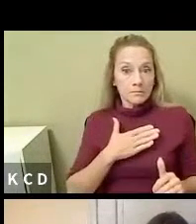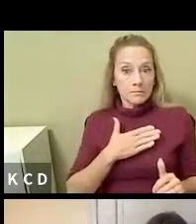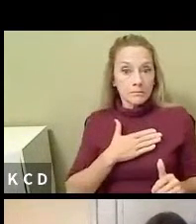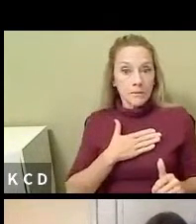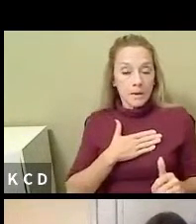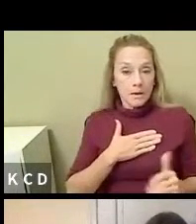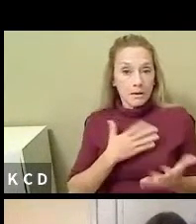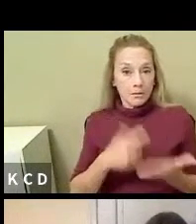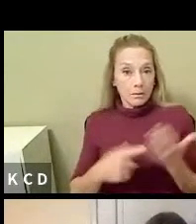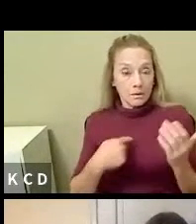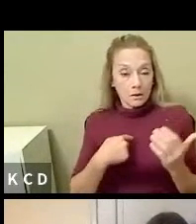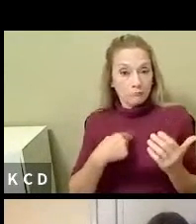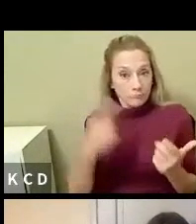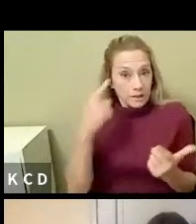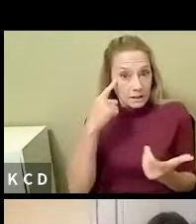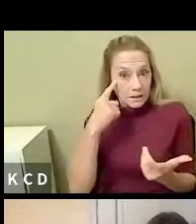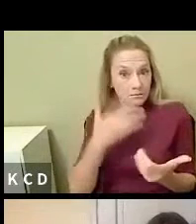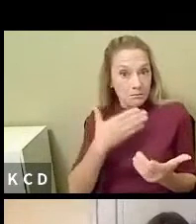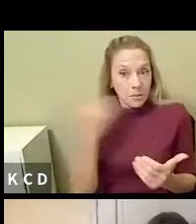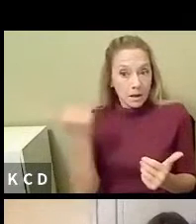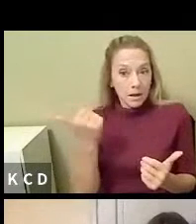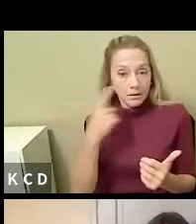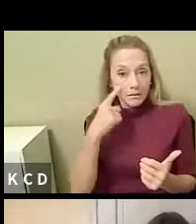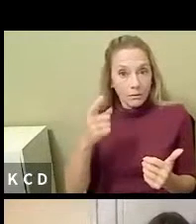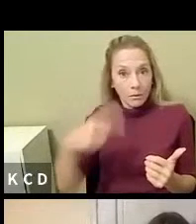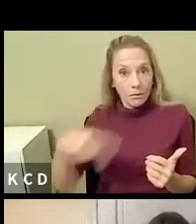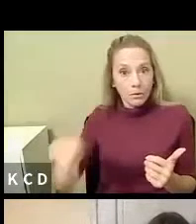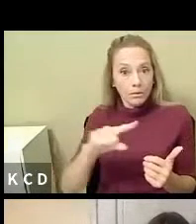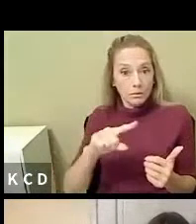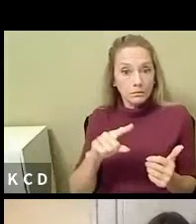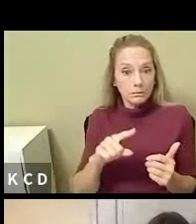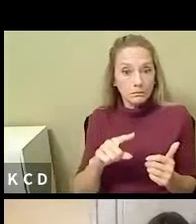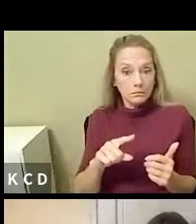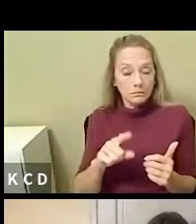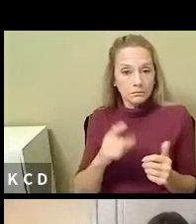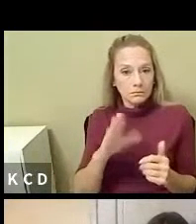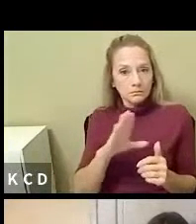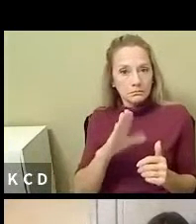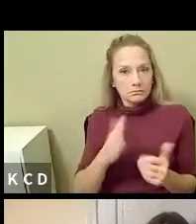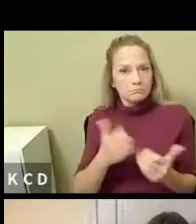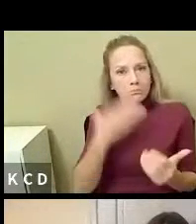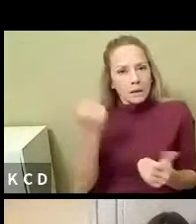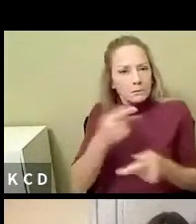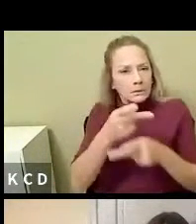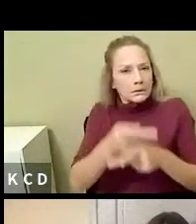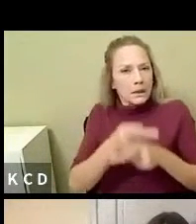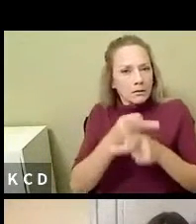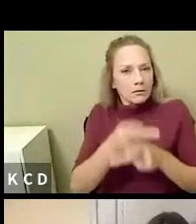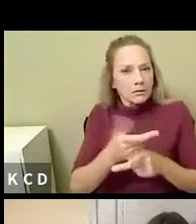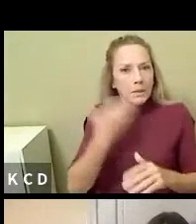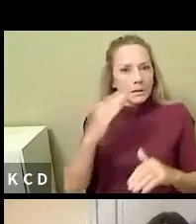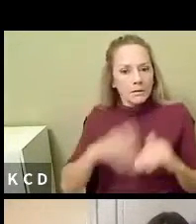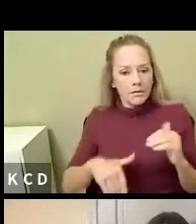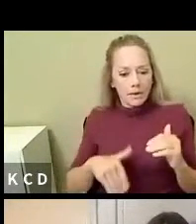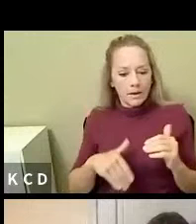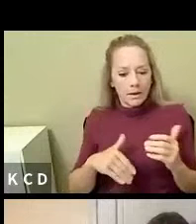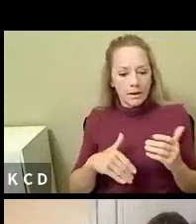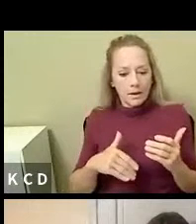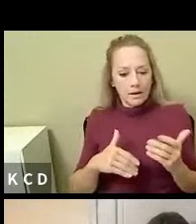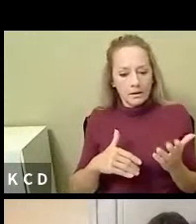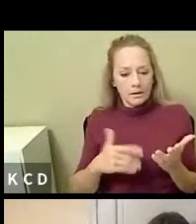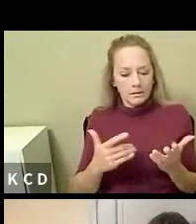in my mind, it's better to err on the side of caution and meet one time